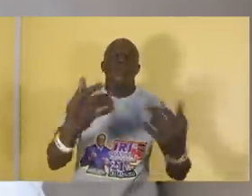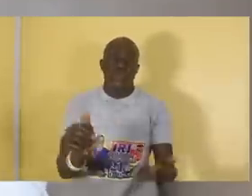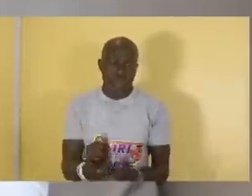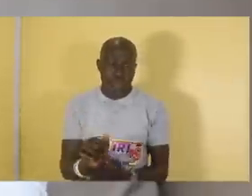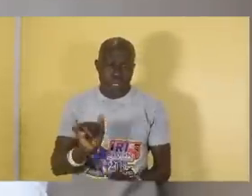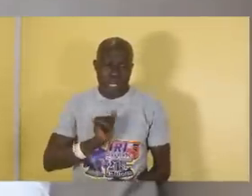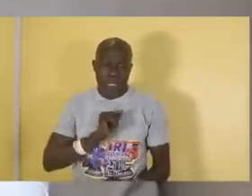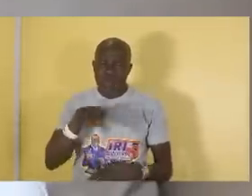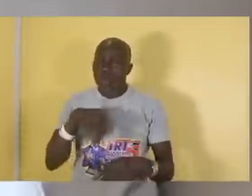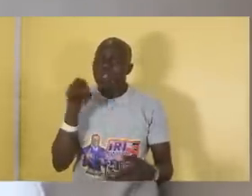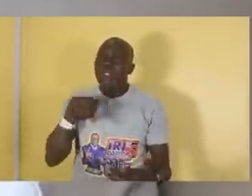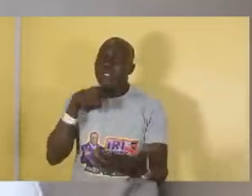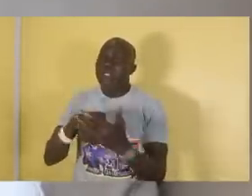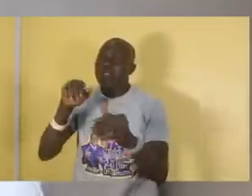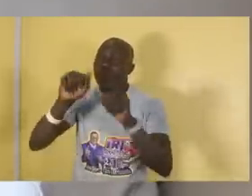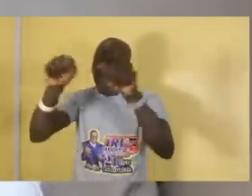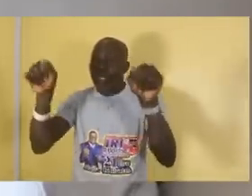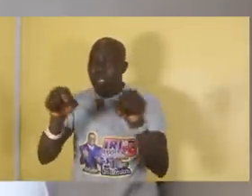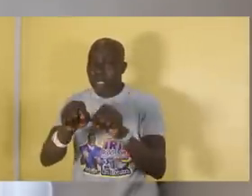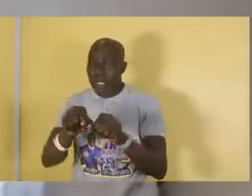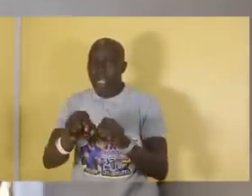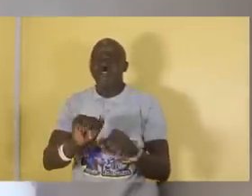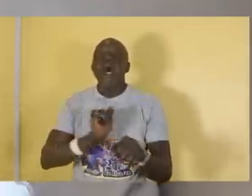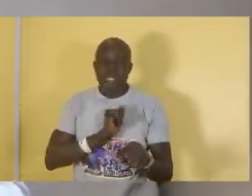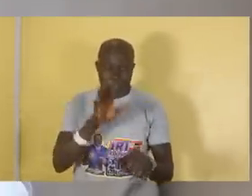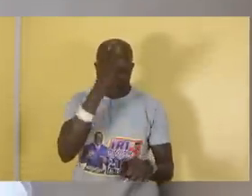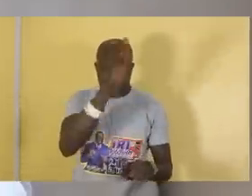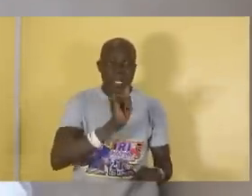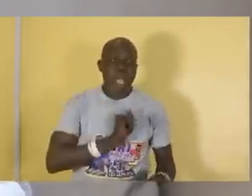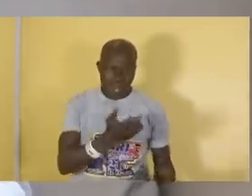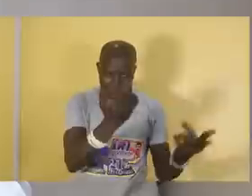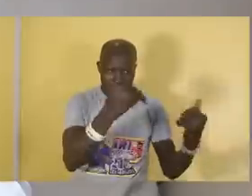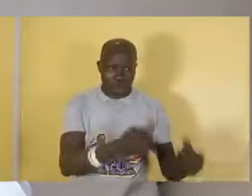to? That so area.